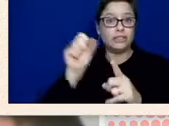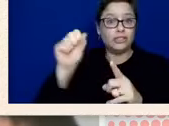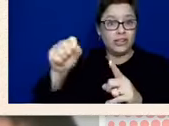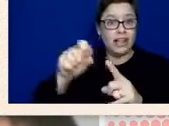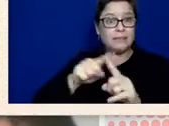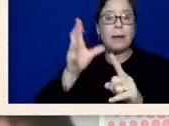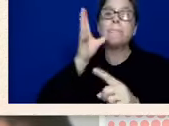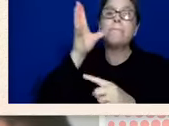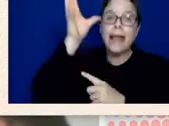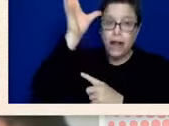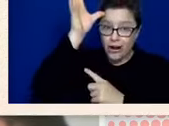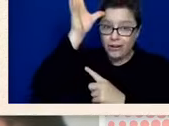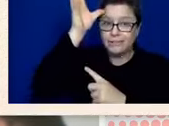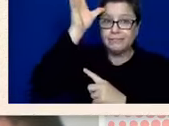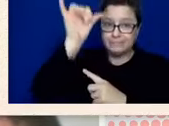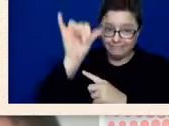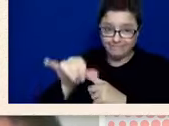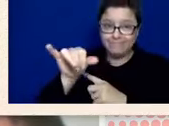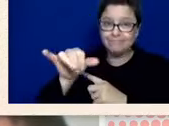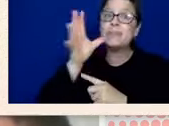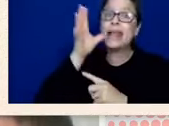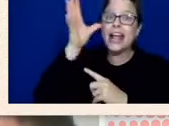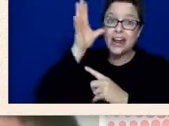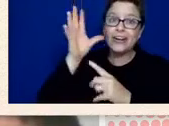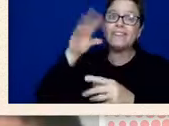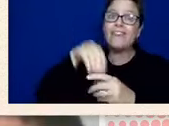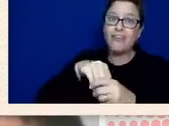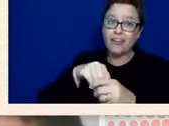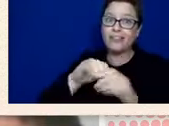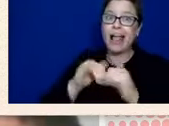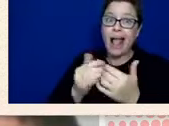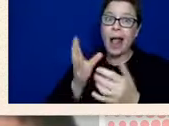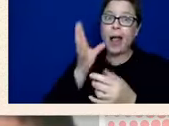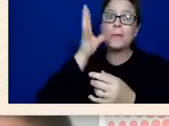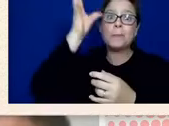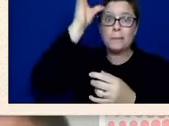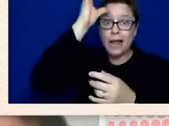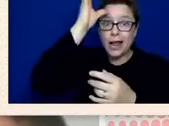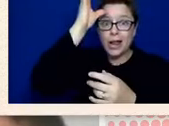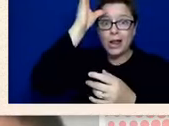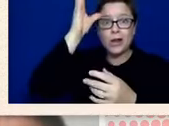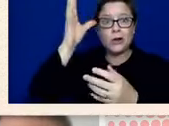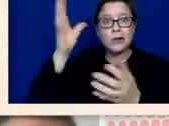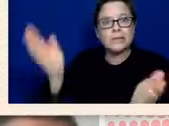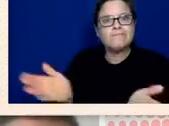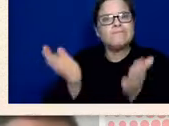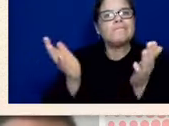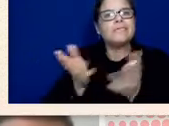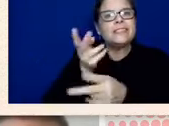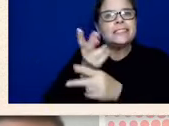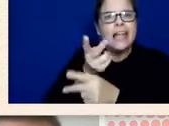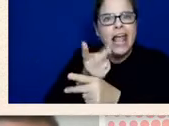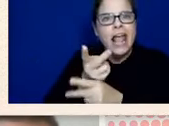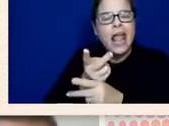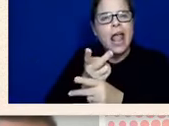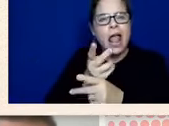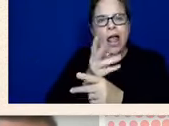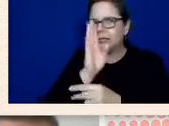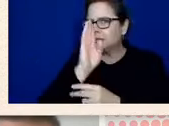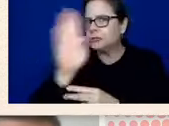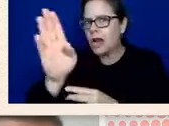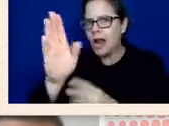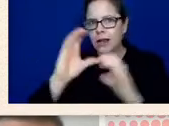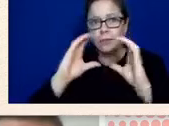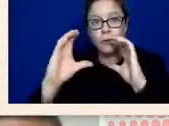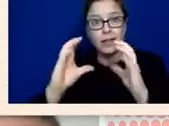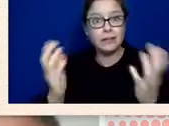parents and how they pursue the care and the straightforwardness. I think for a majority